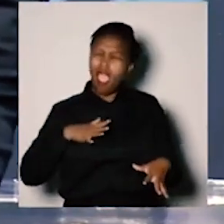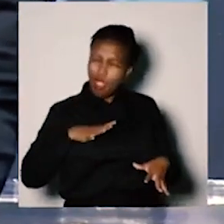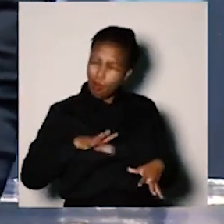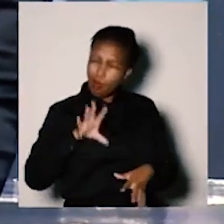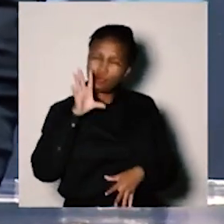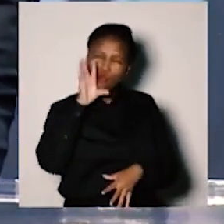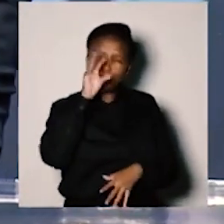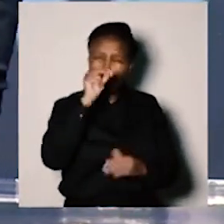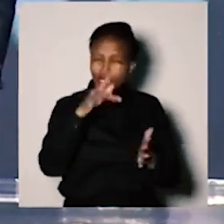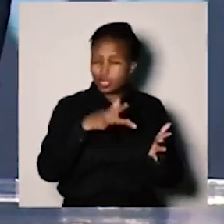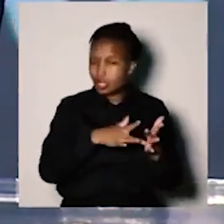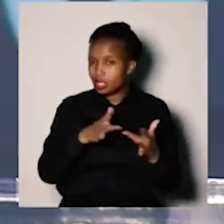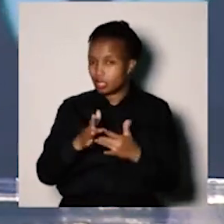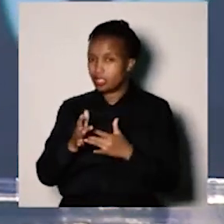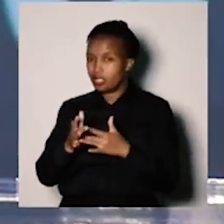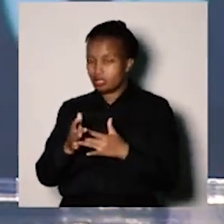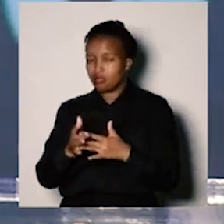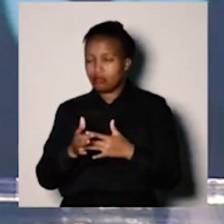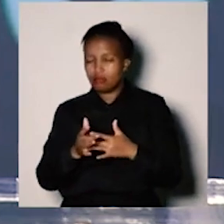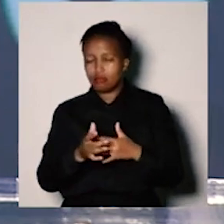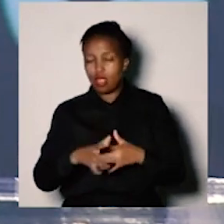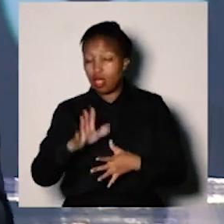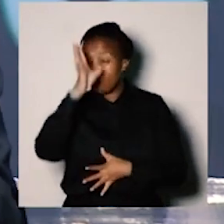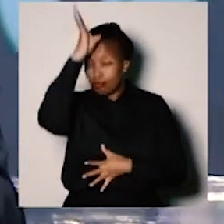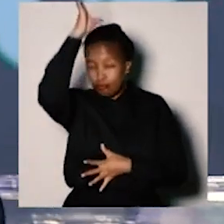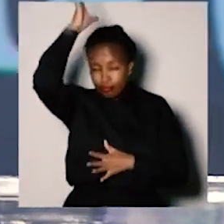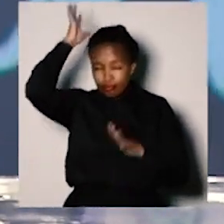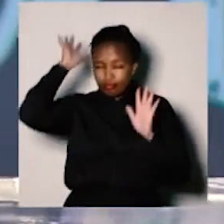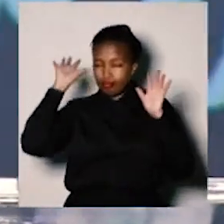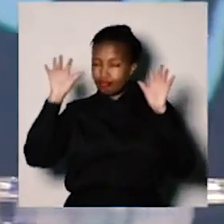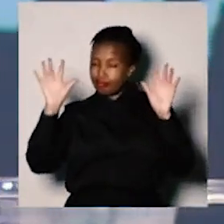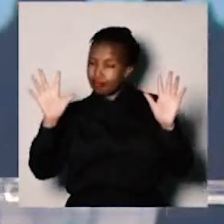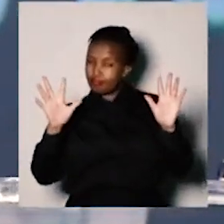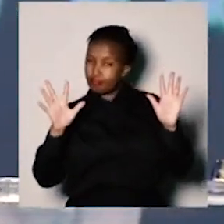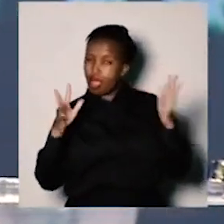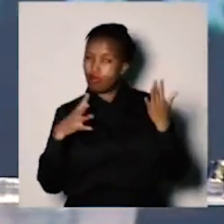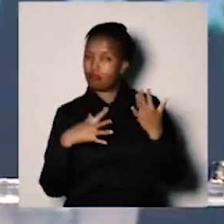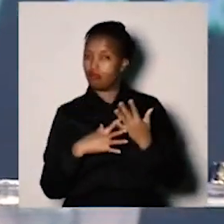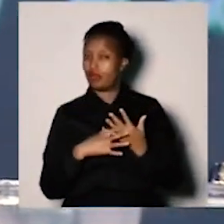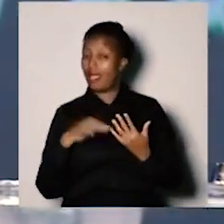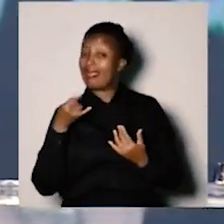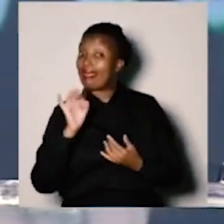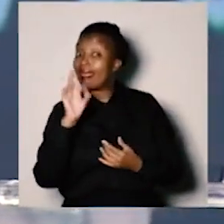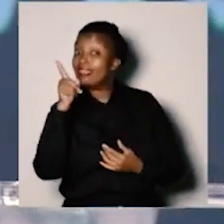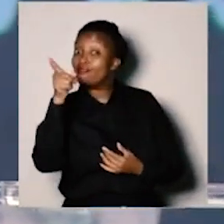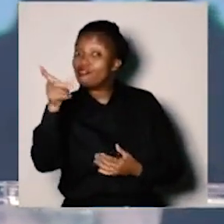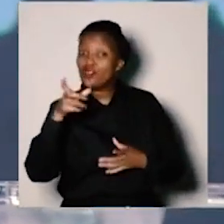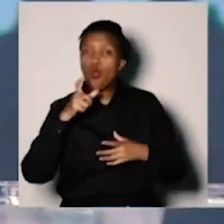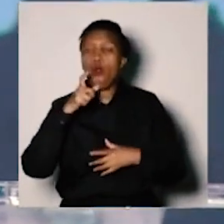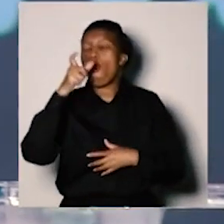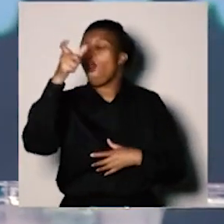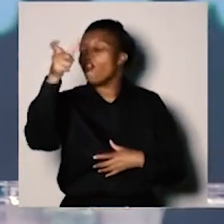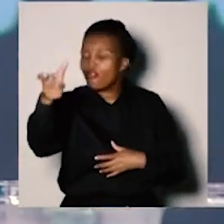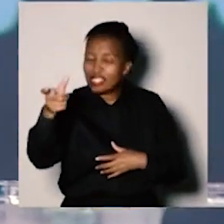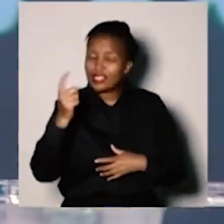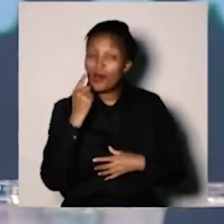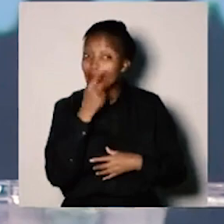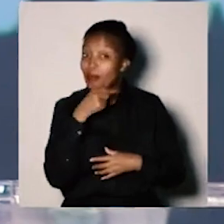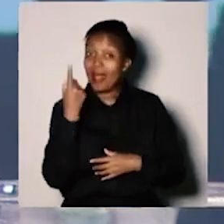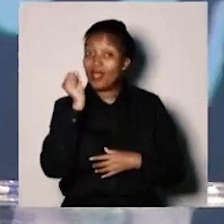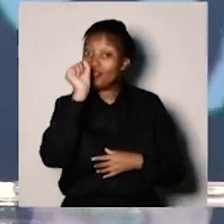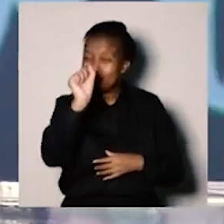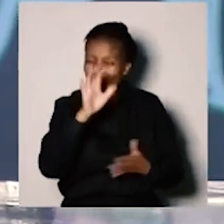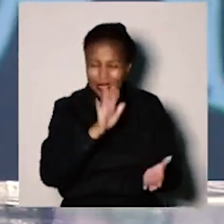Jesus. He says this in Romans chapter 10. If you will confess him with your lips